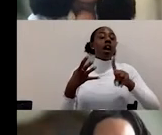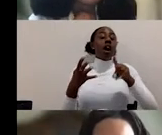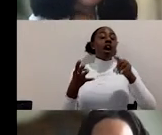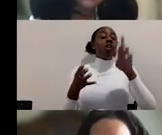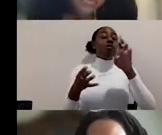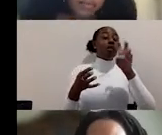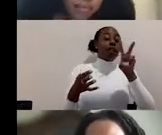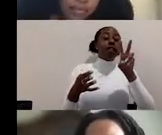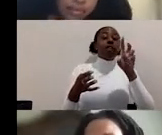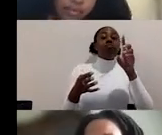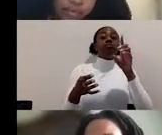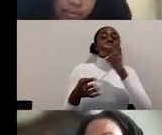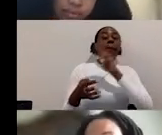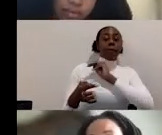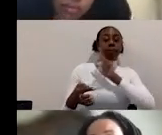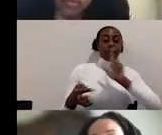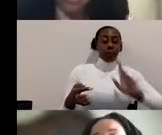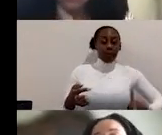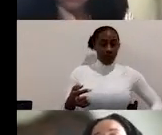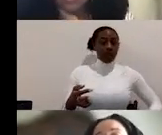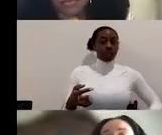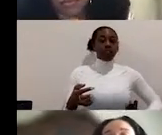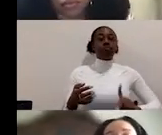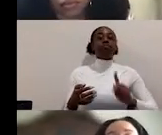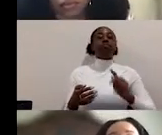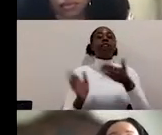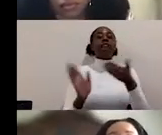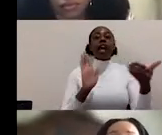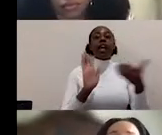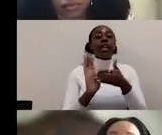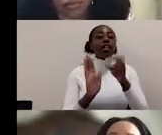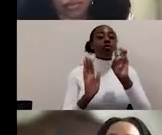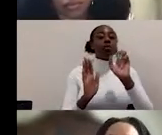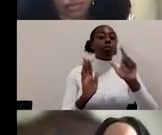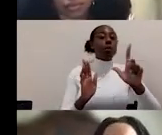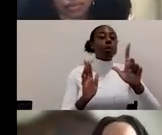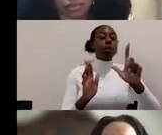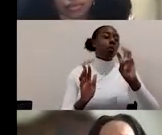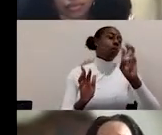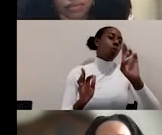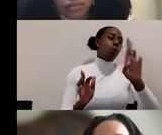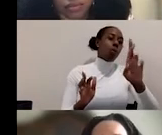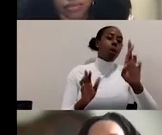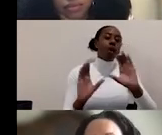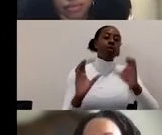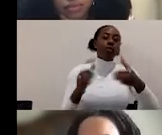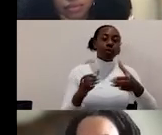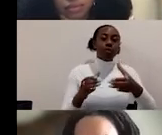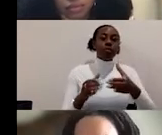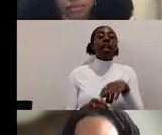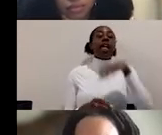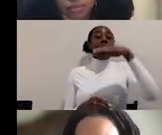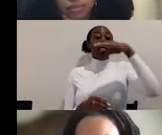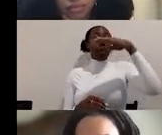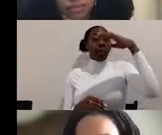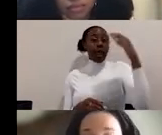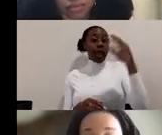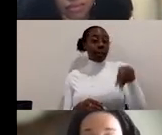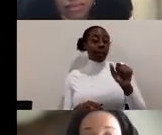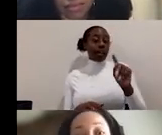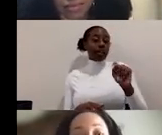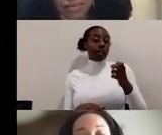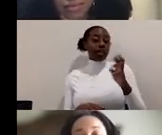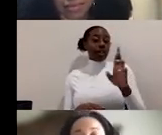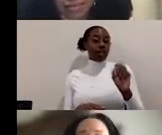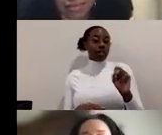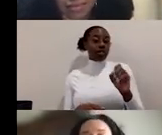anti-war groups, the Black Panthers, or all the above? Get your answers in